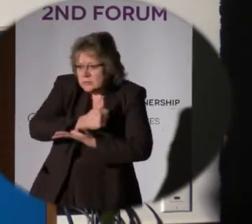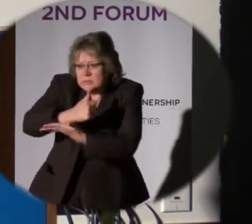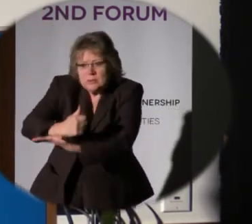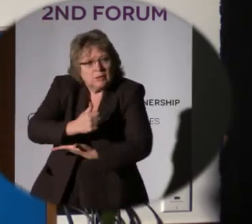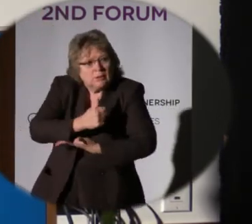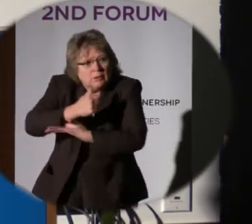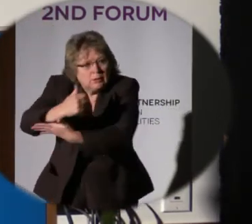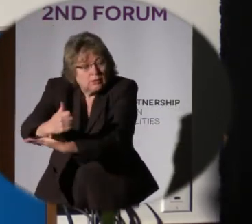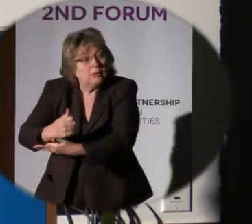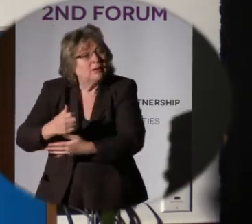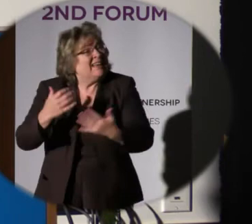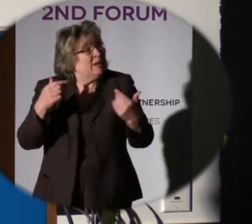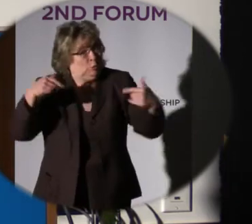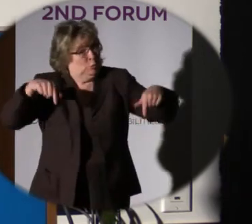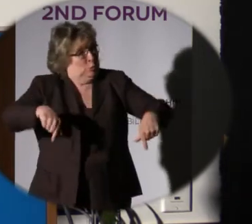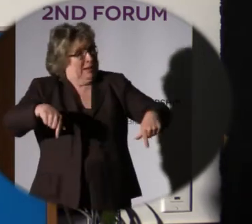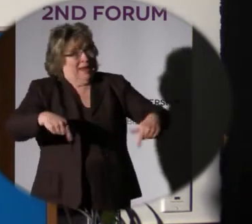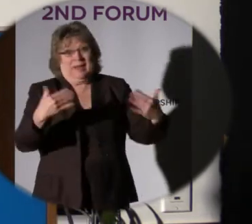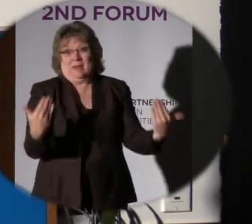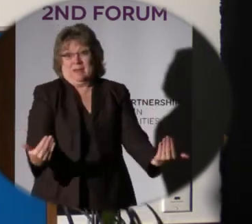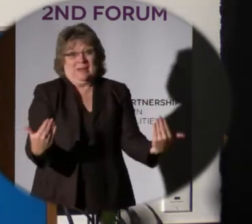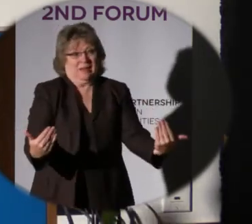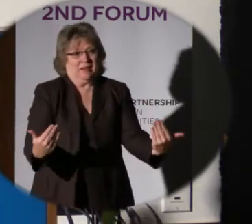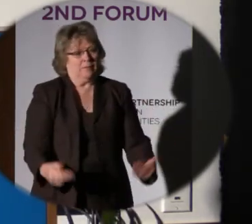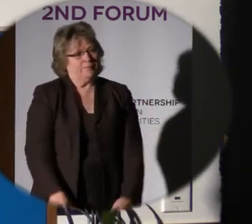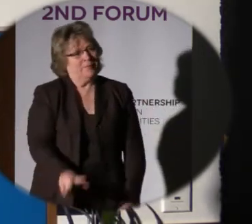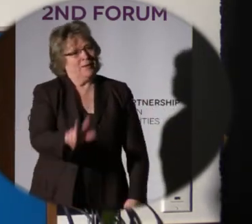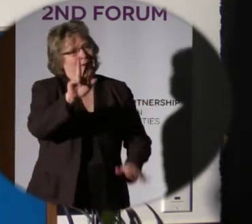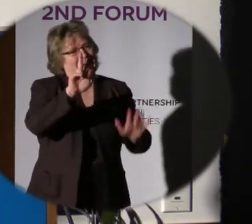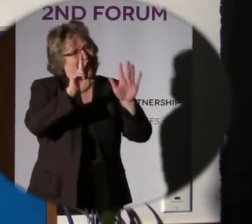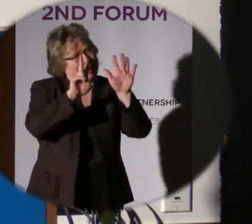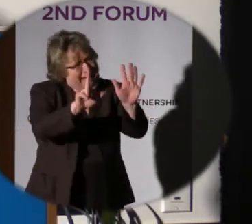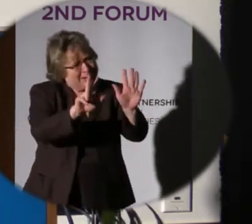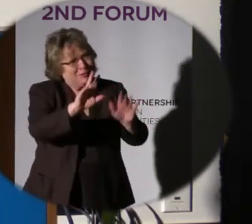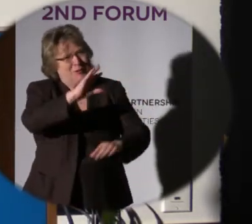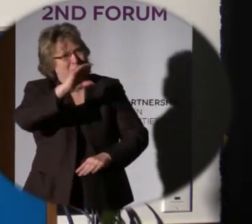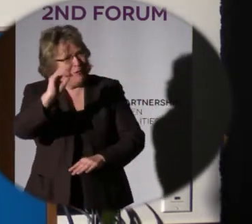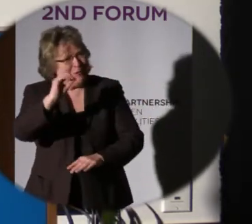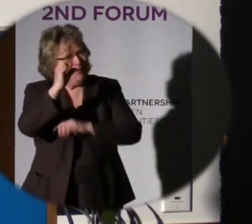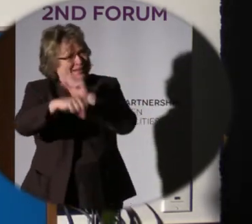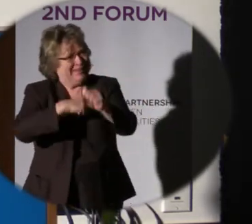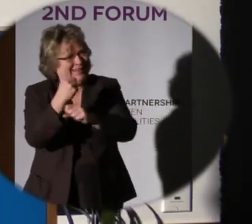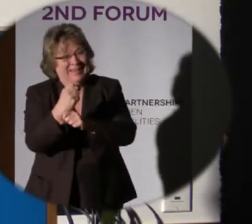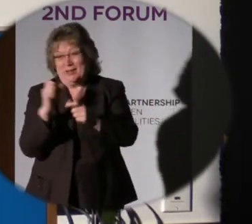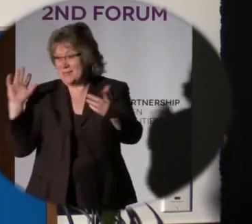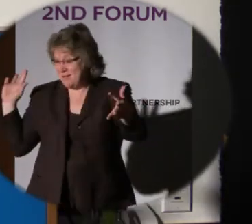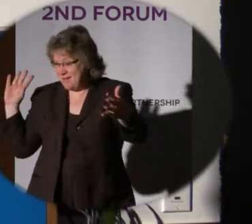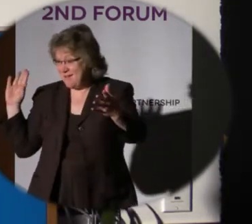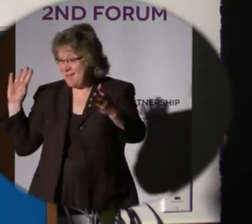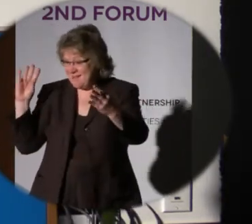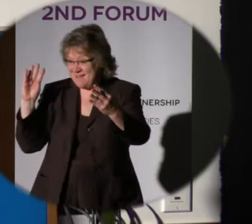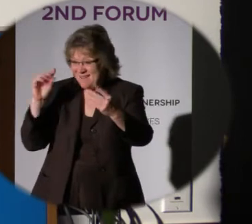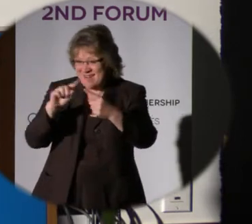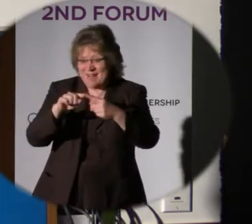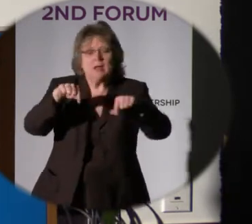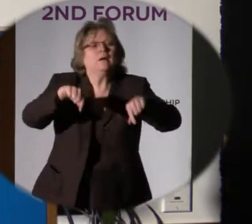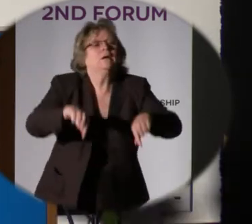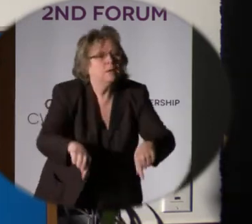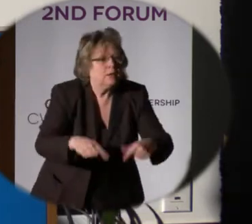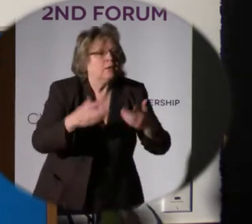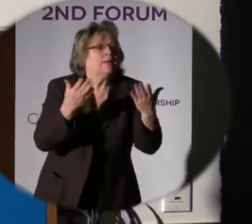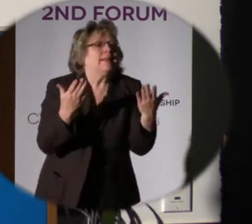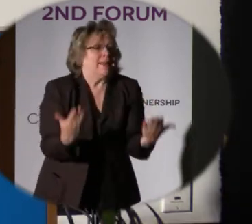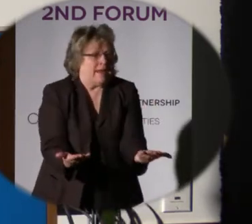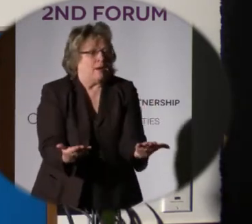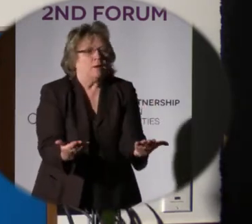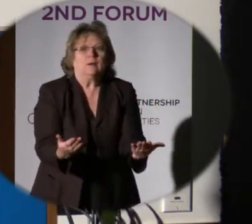later. And it is only now through the dedicated efforts of the UNICEF staff over the past year and a half that